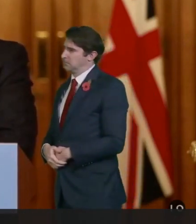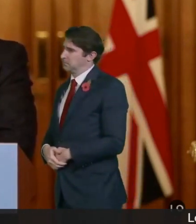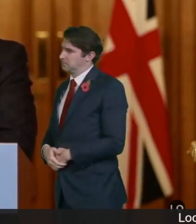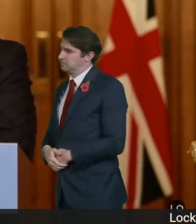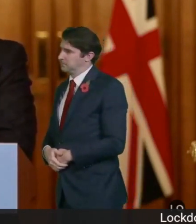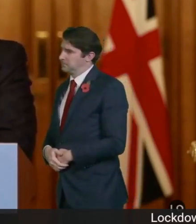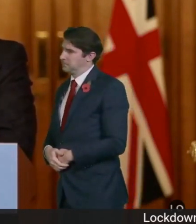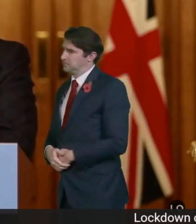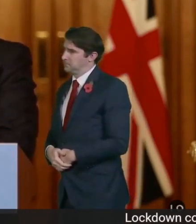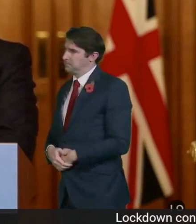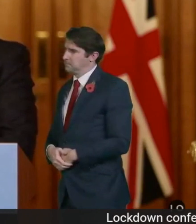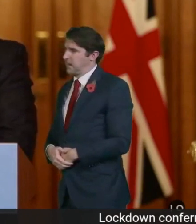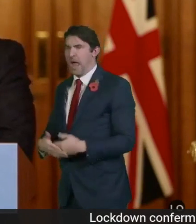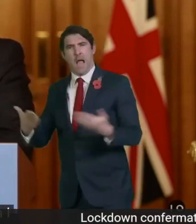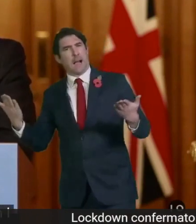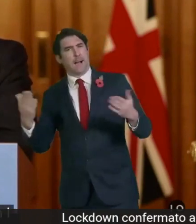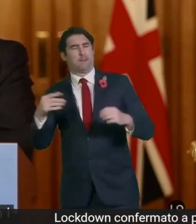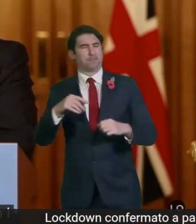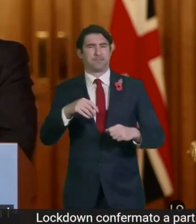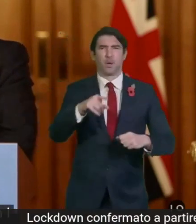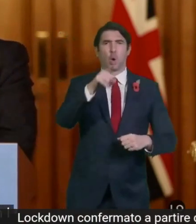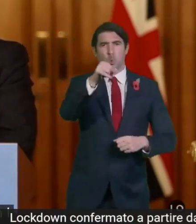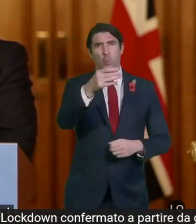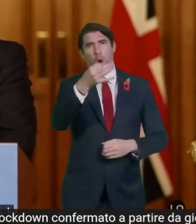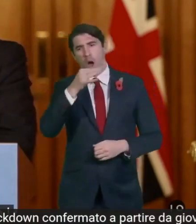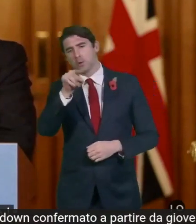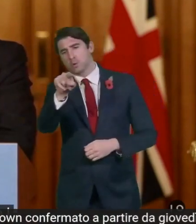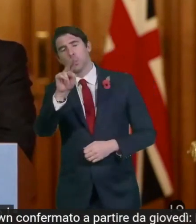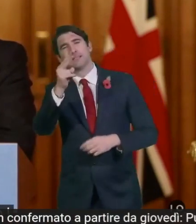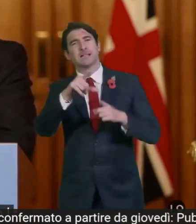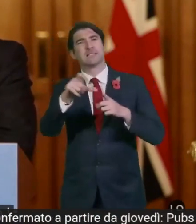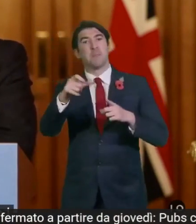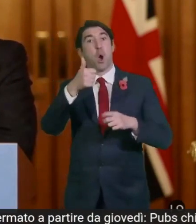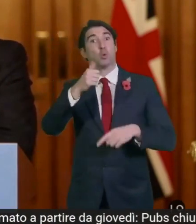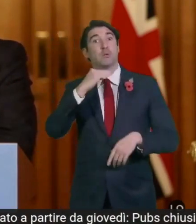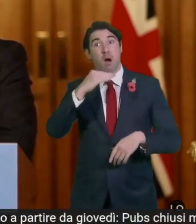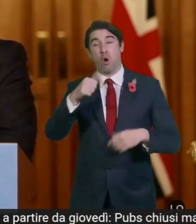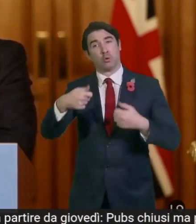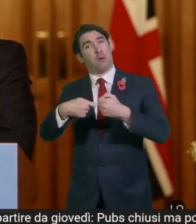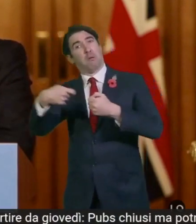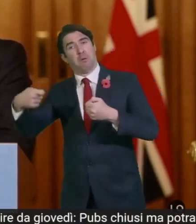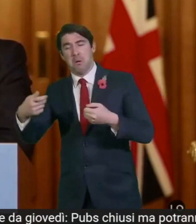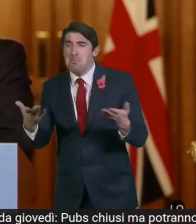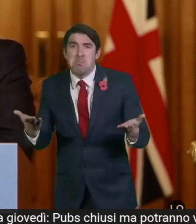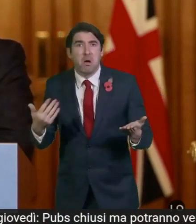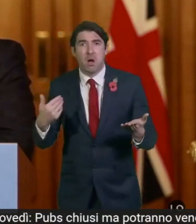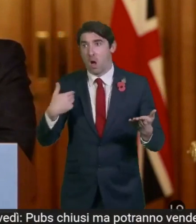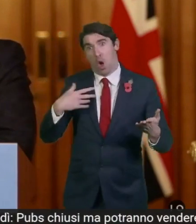going to be enough? I hope so. We have every reason to believe it will be, but we will